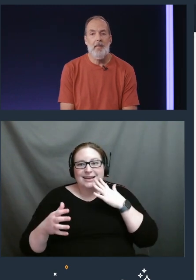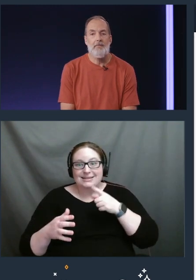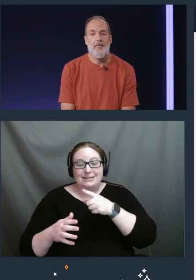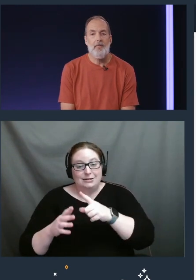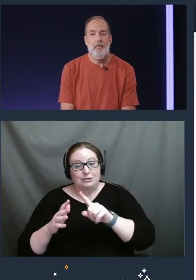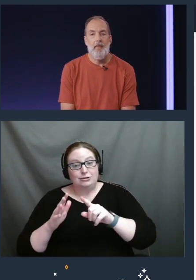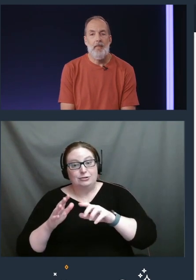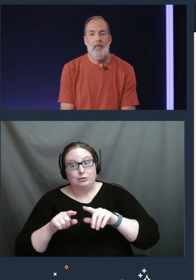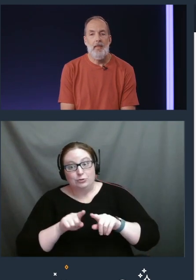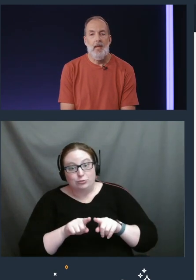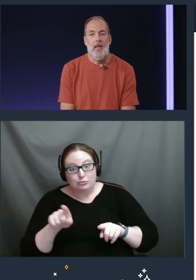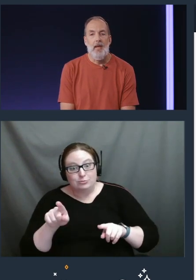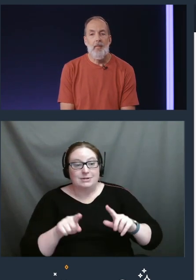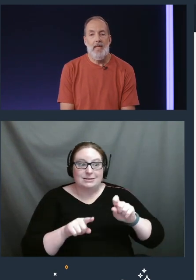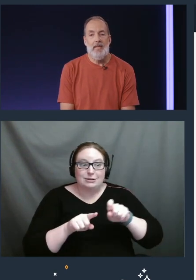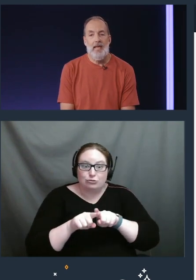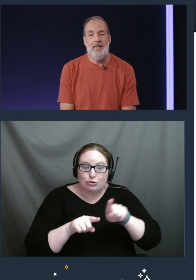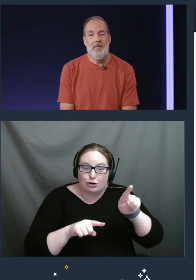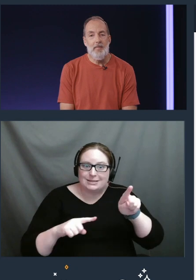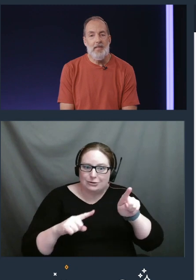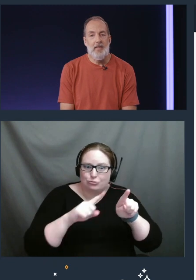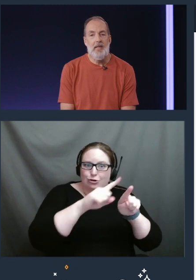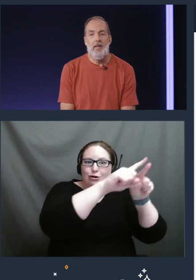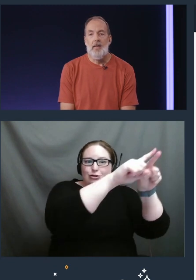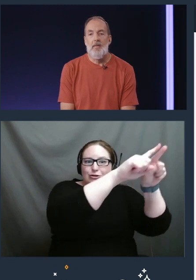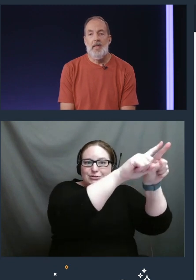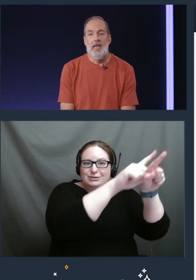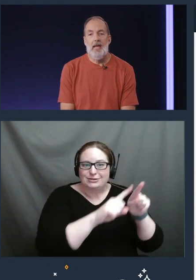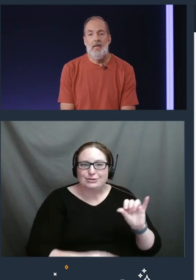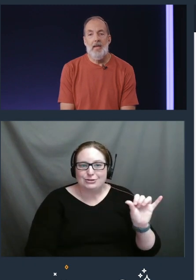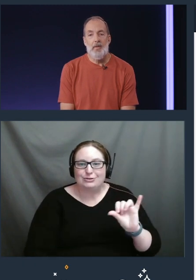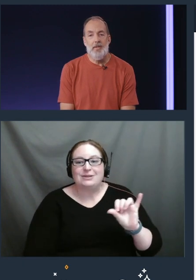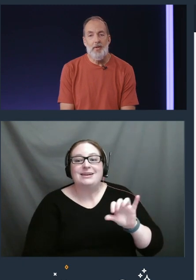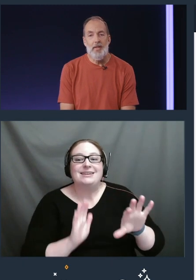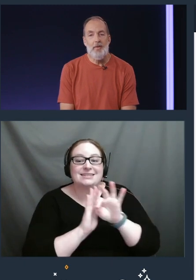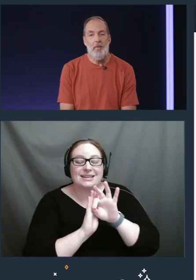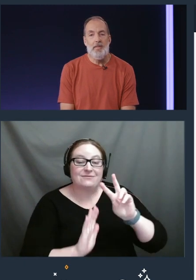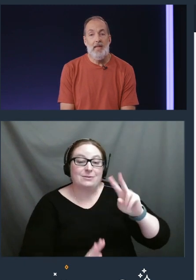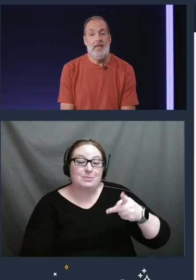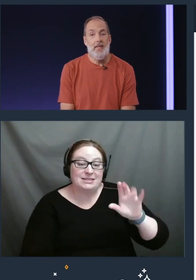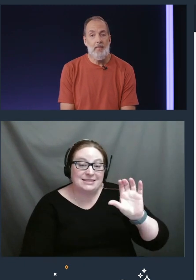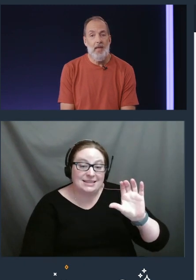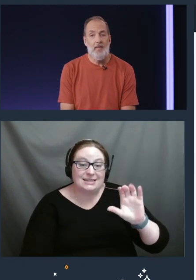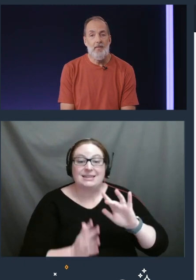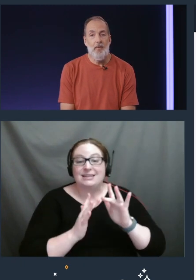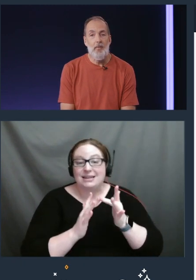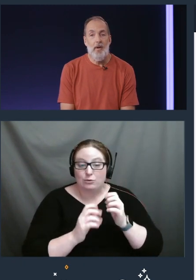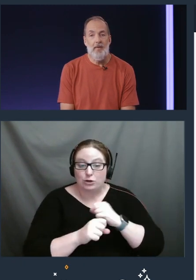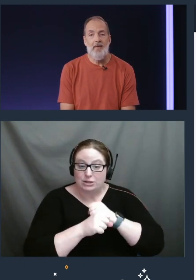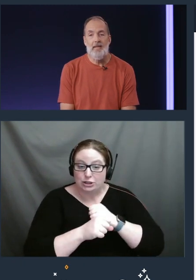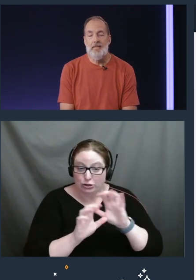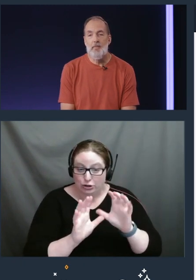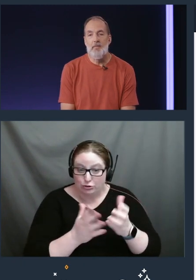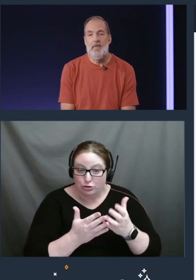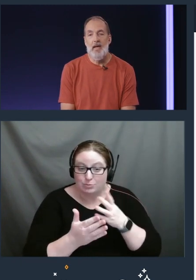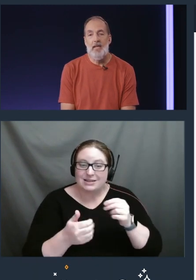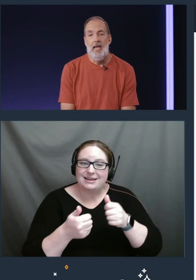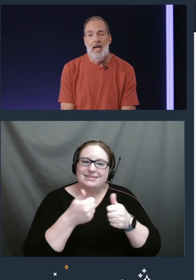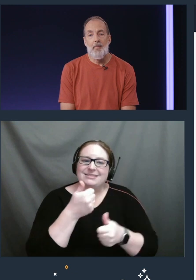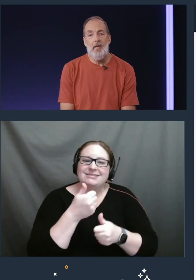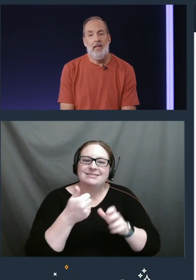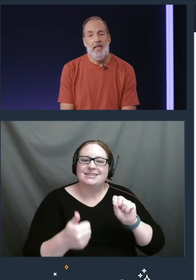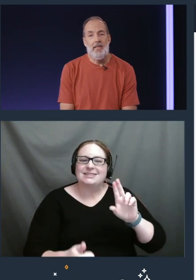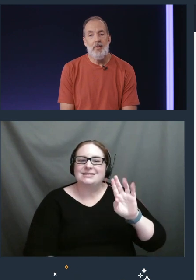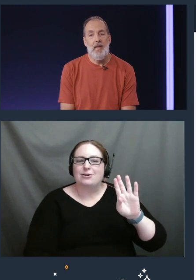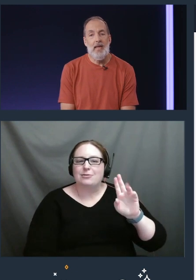linearly. I select the VPC, the network security groups, and the subnet for where the file system will reside.